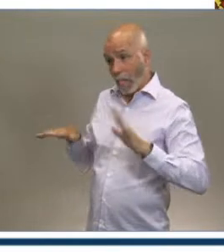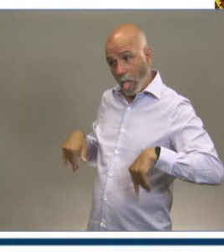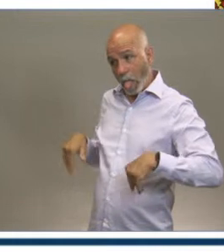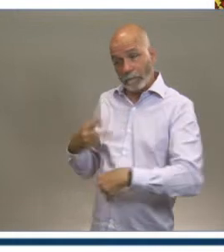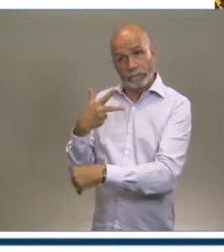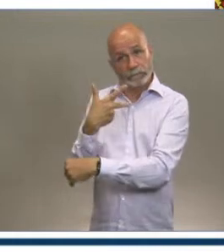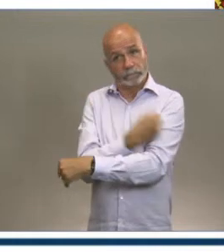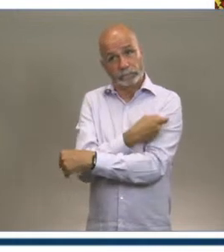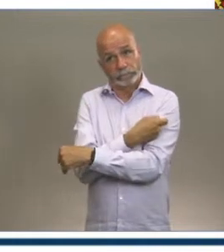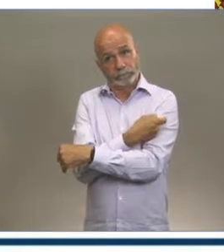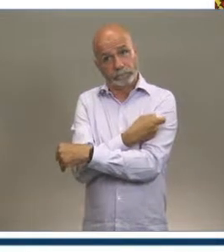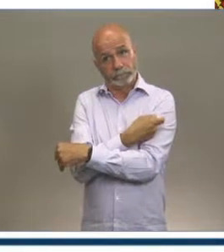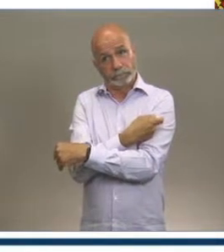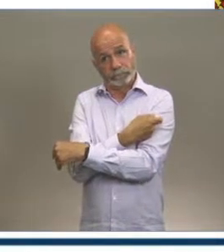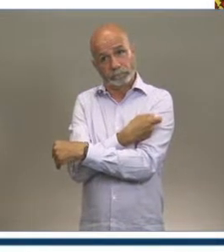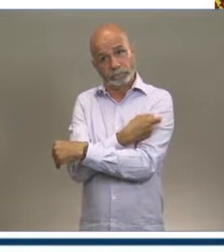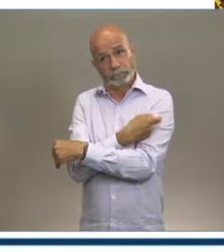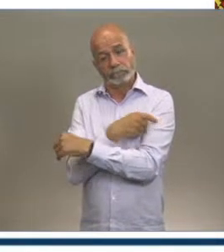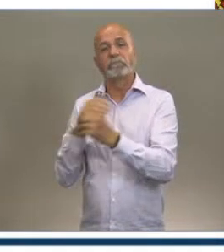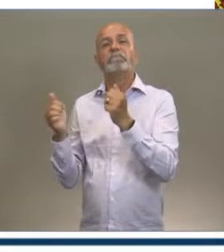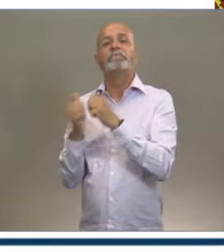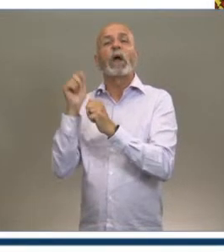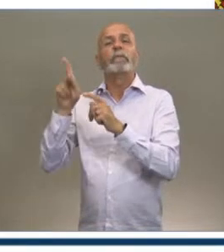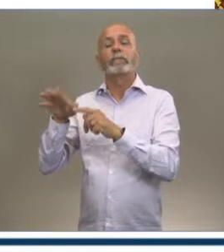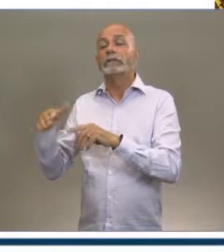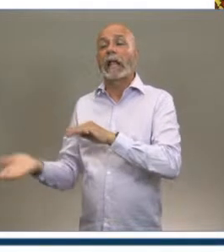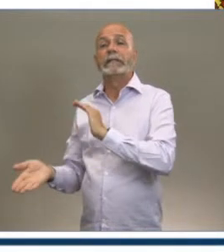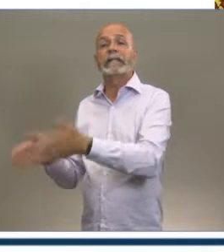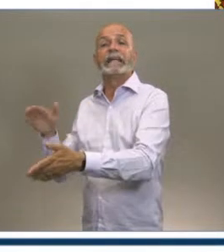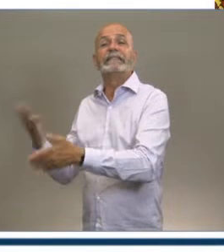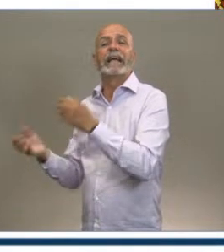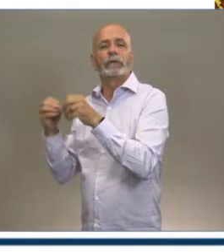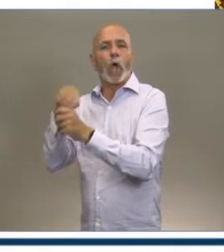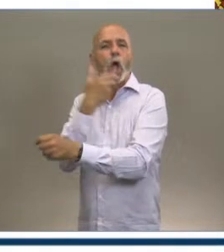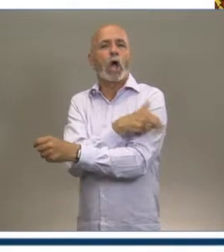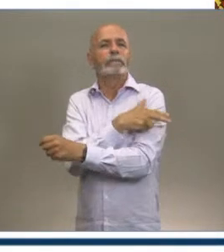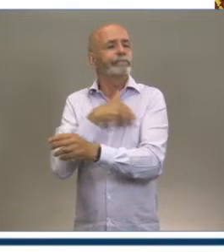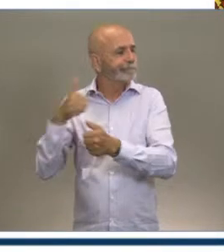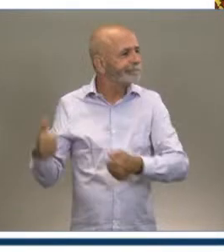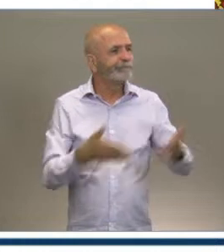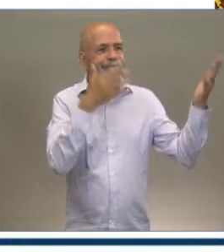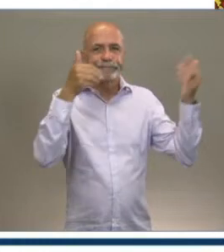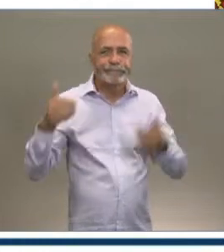of people who have died or needed hospital. Given that, how do you explain